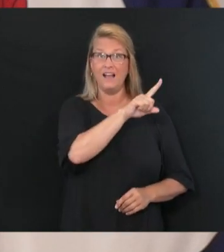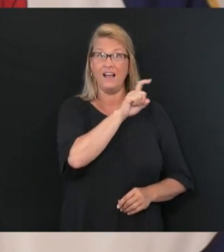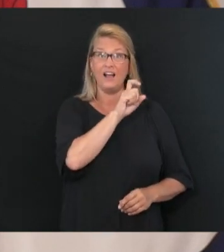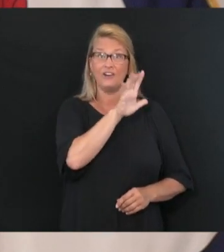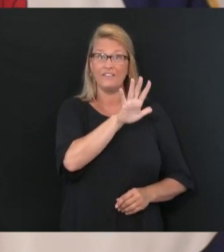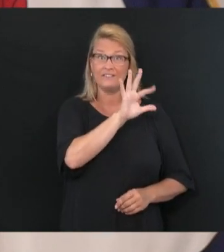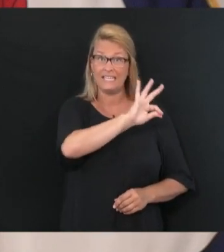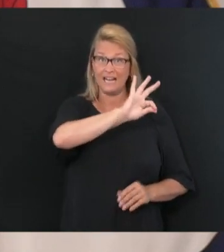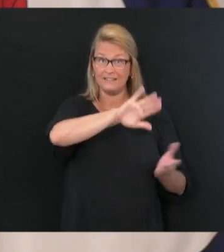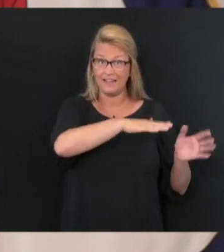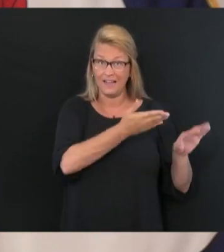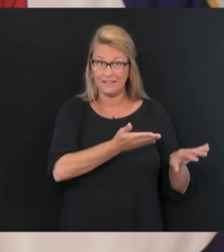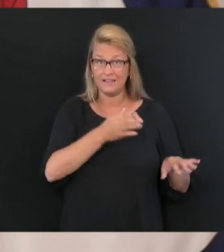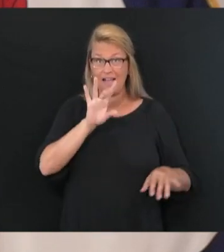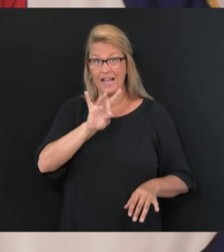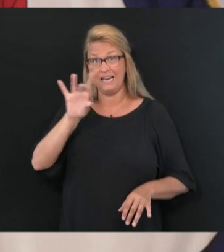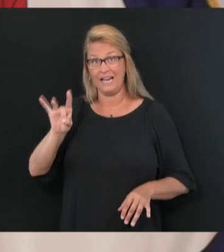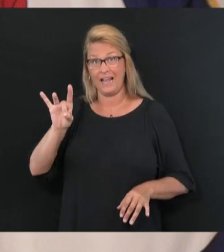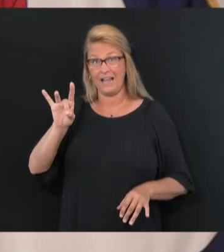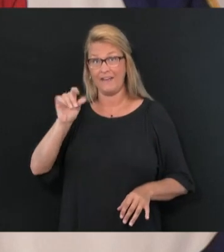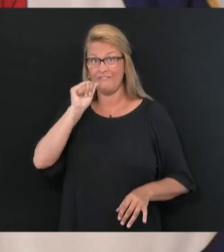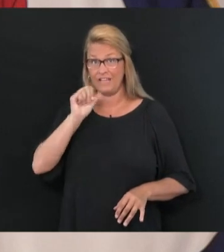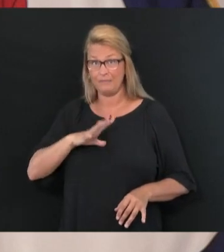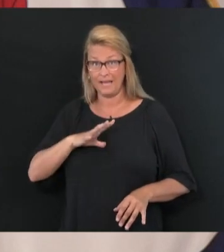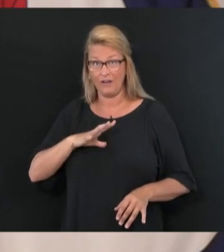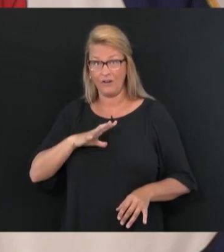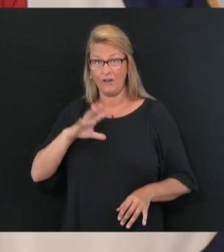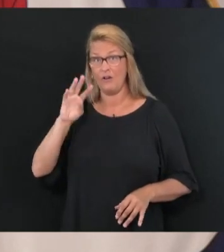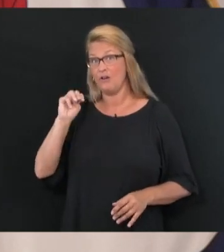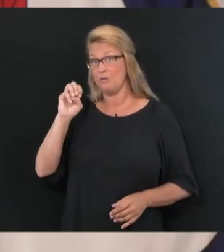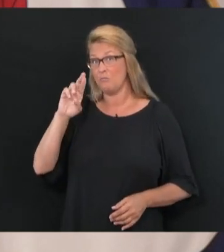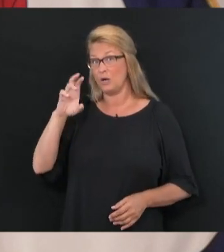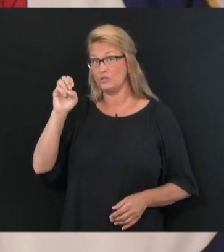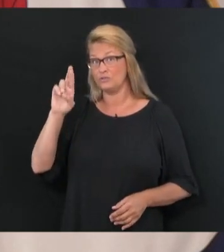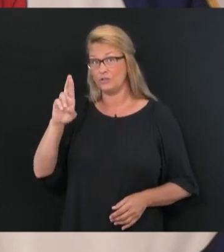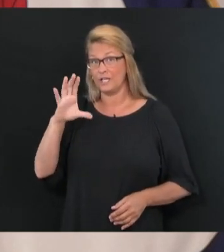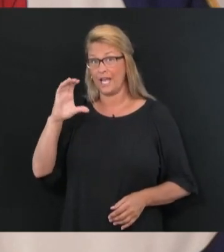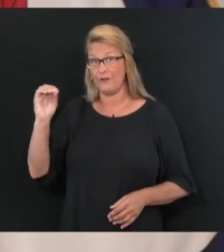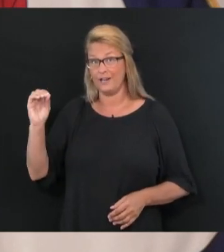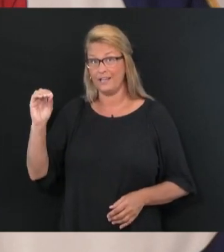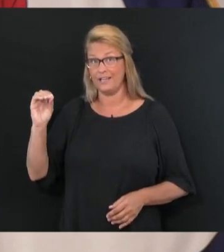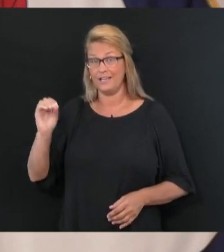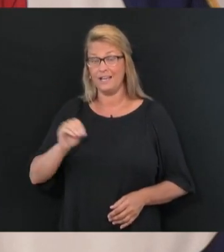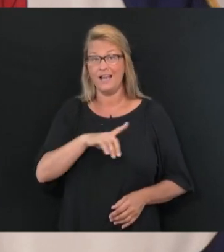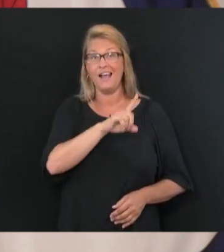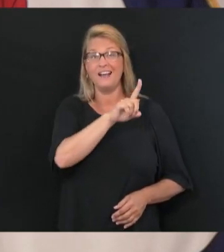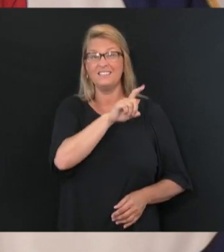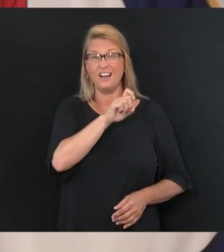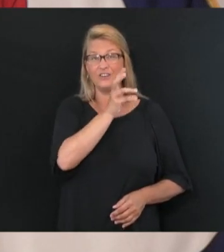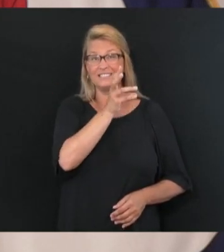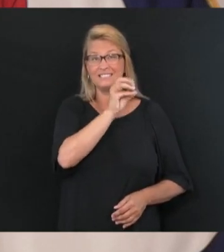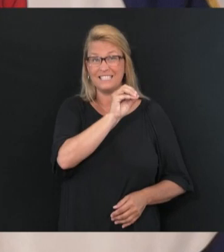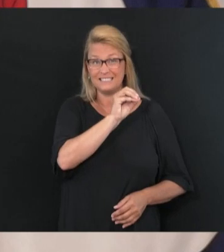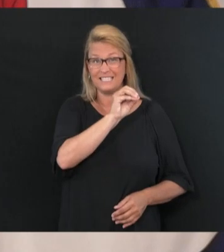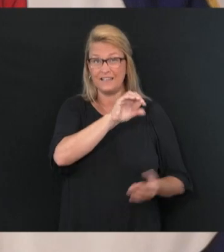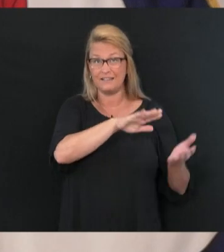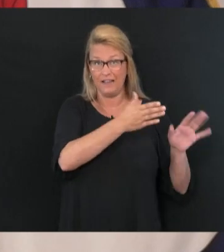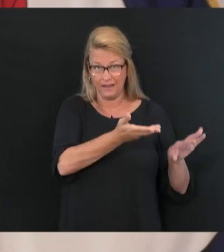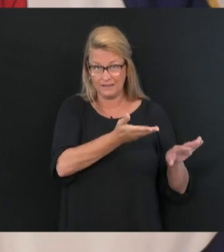159th death was an 88-year-old female from Mercer County. And the 160th death was